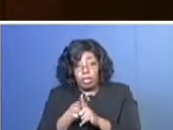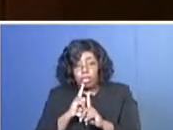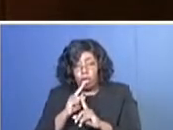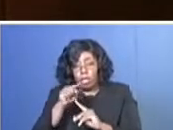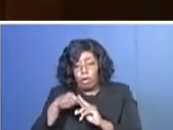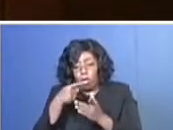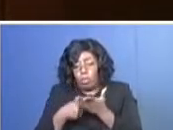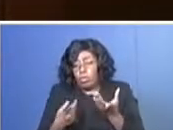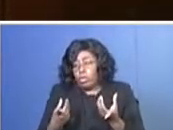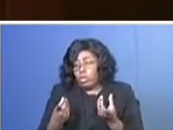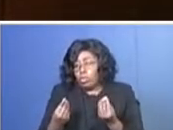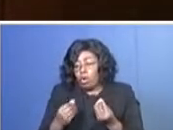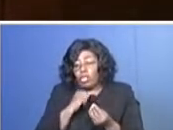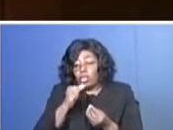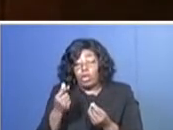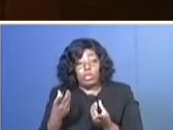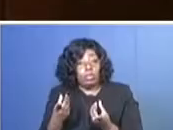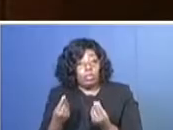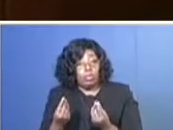what we did or didn't do?